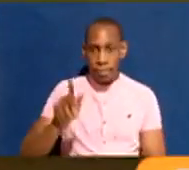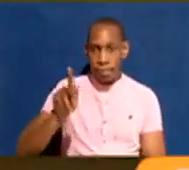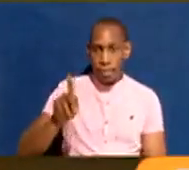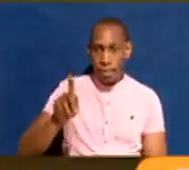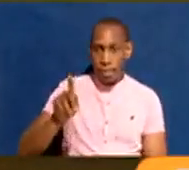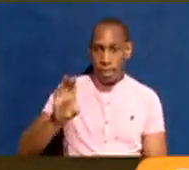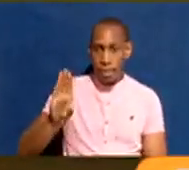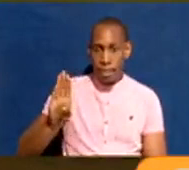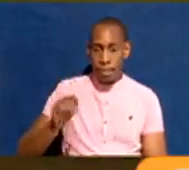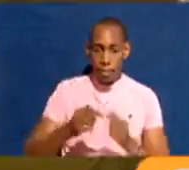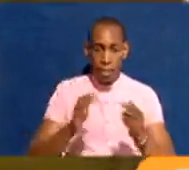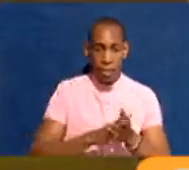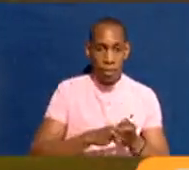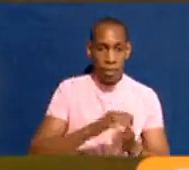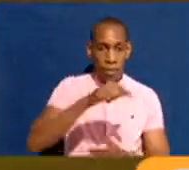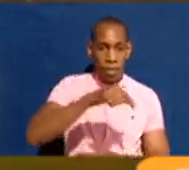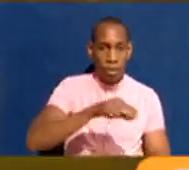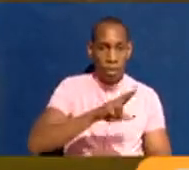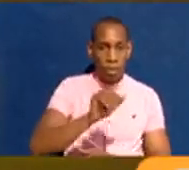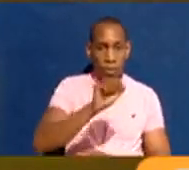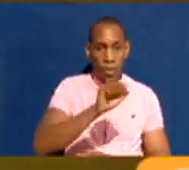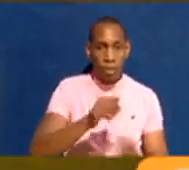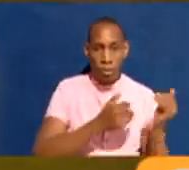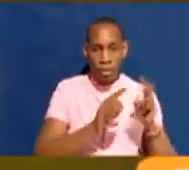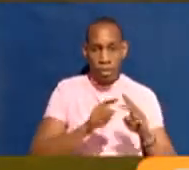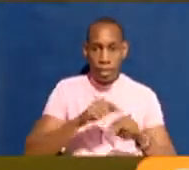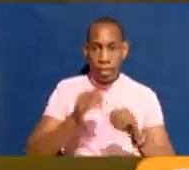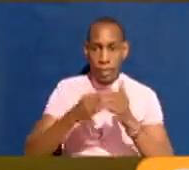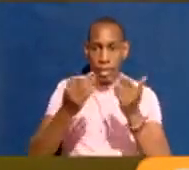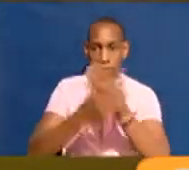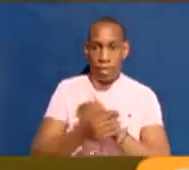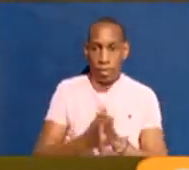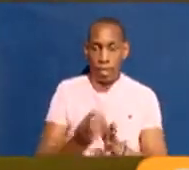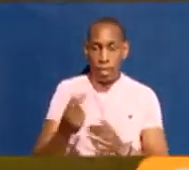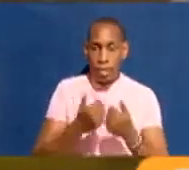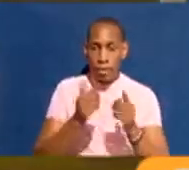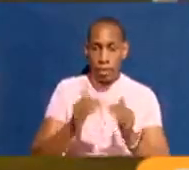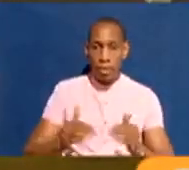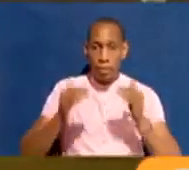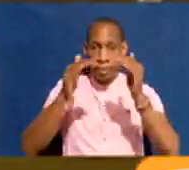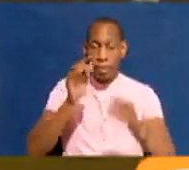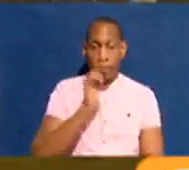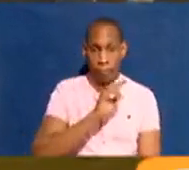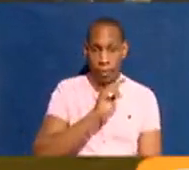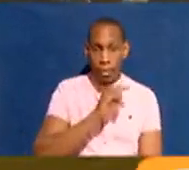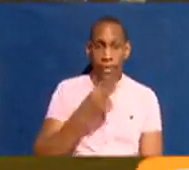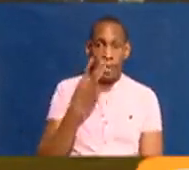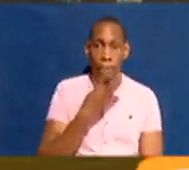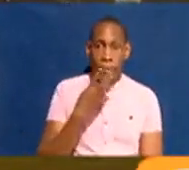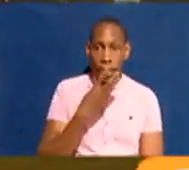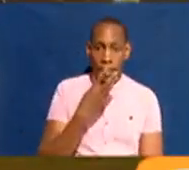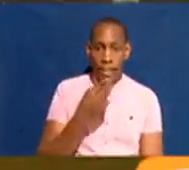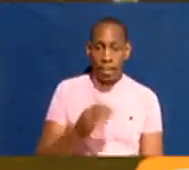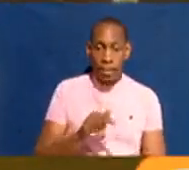KCB against Kenya Harlequins. Was to kick off at 8 p.m. The two matches have been rescheduled for Wednesday